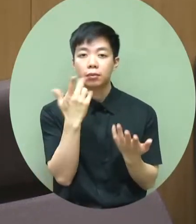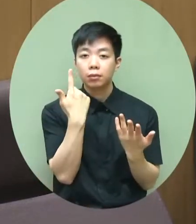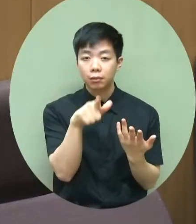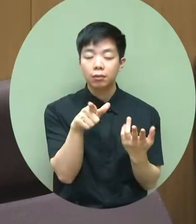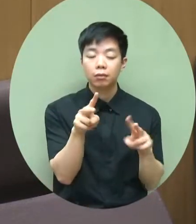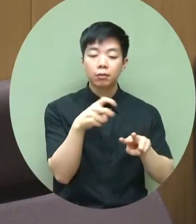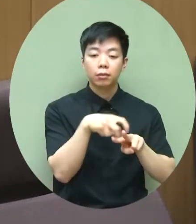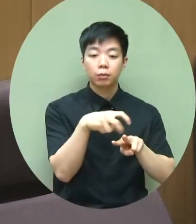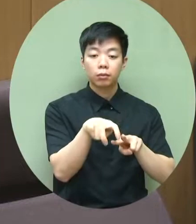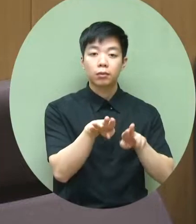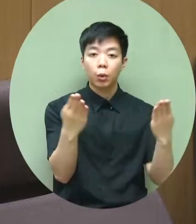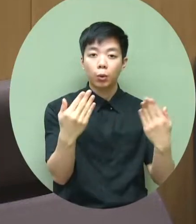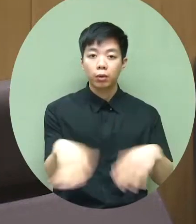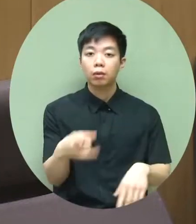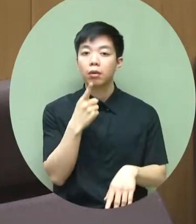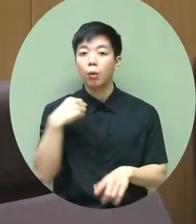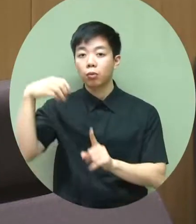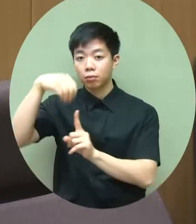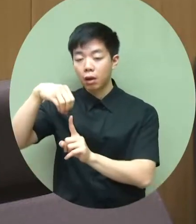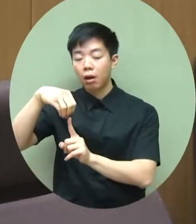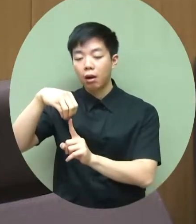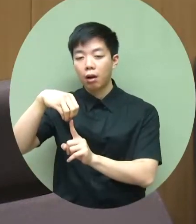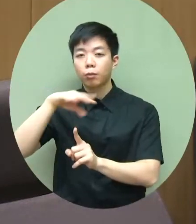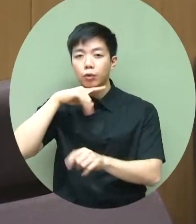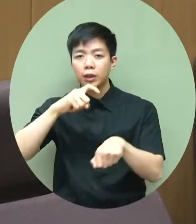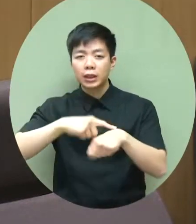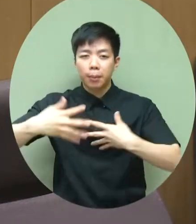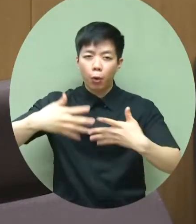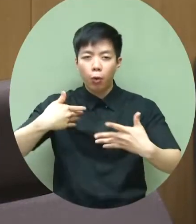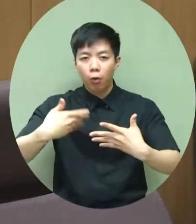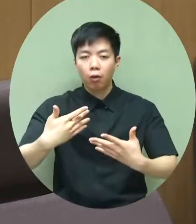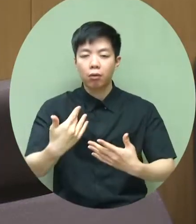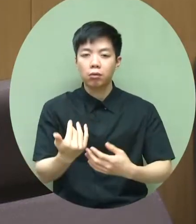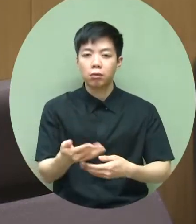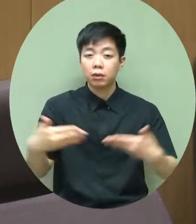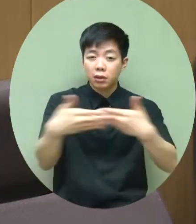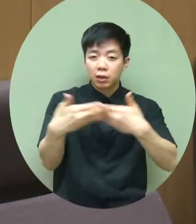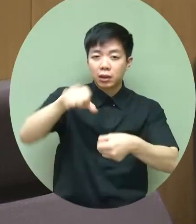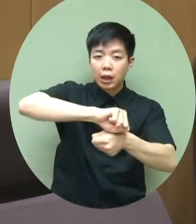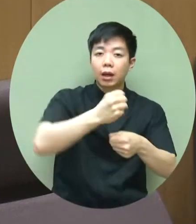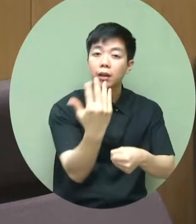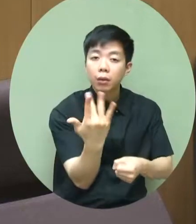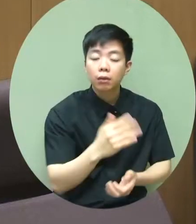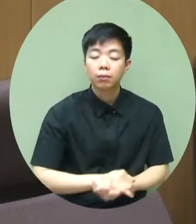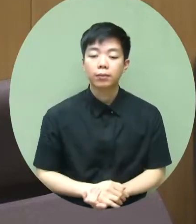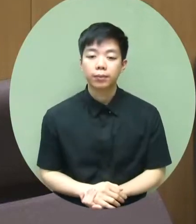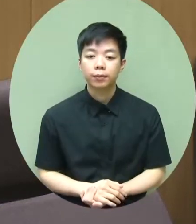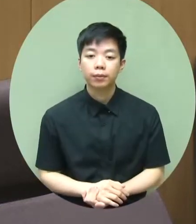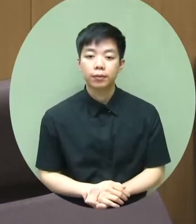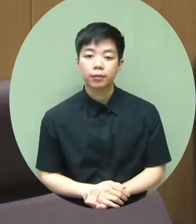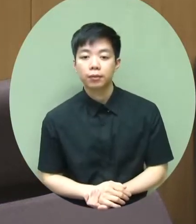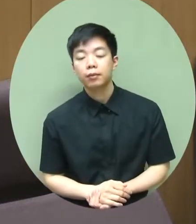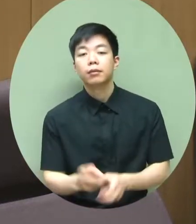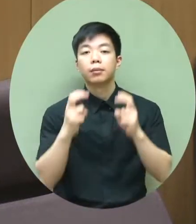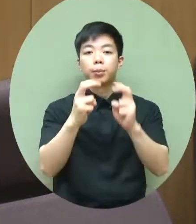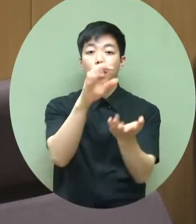data after the service is commissioned at Hong Kong Station? How many more trains will there be during busy hours? And how